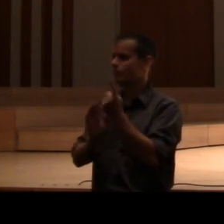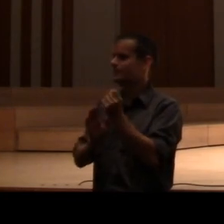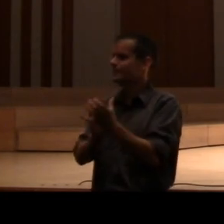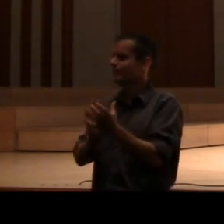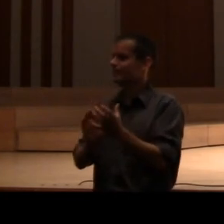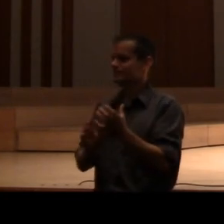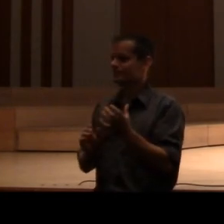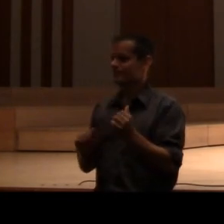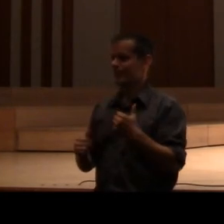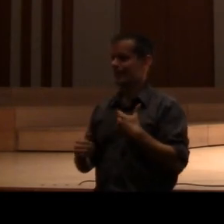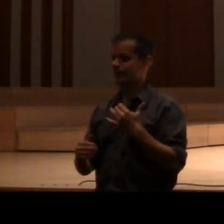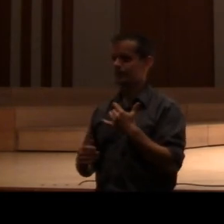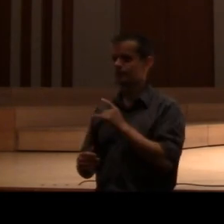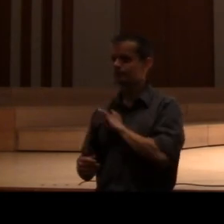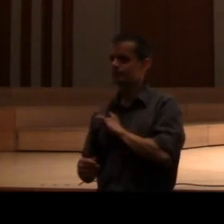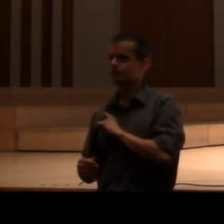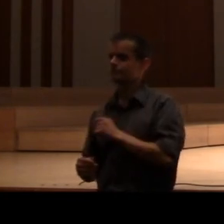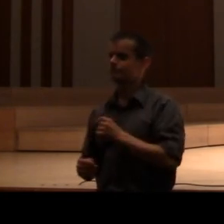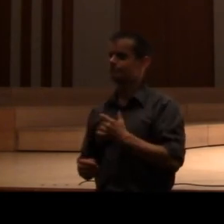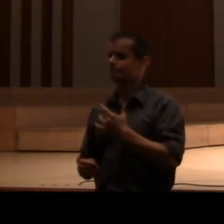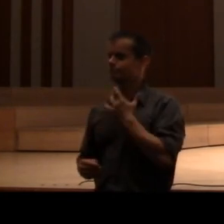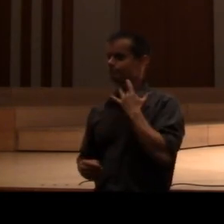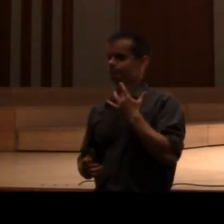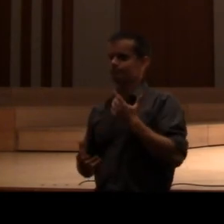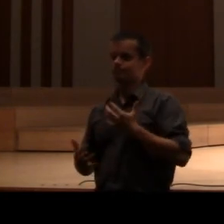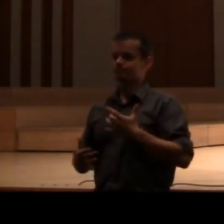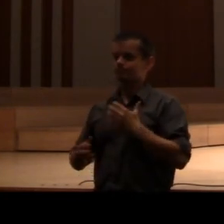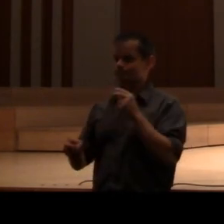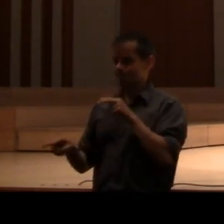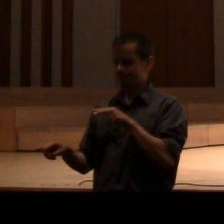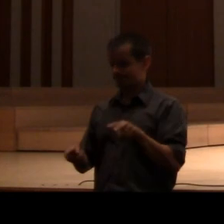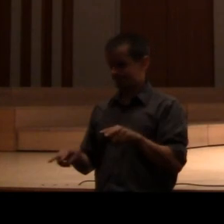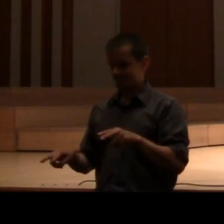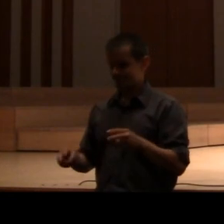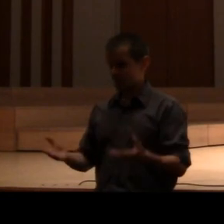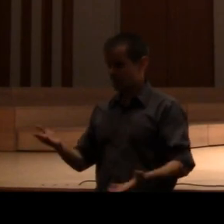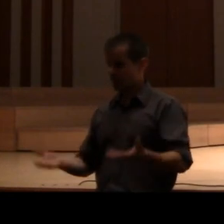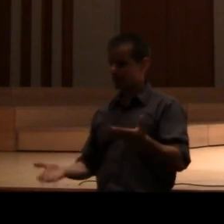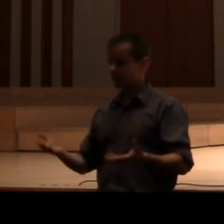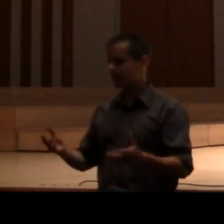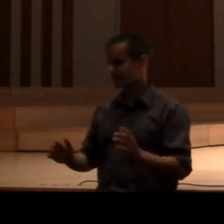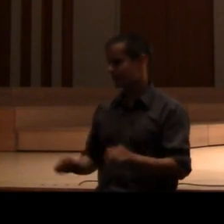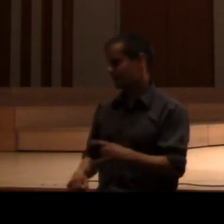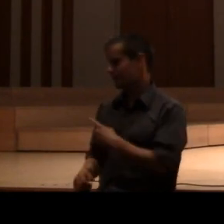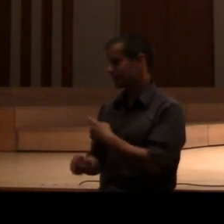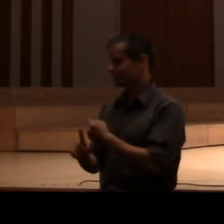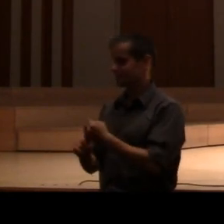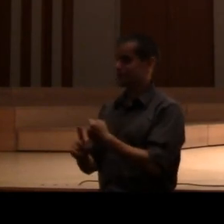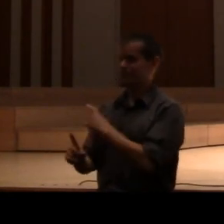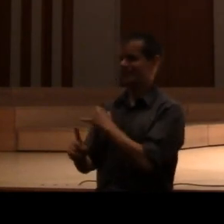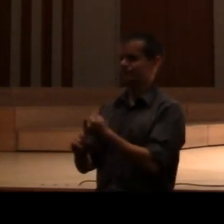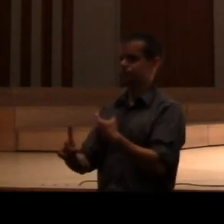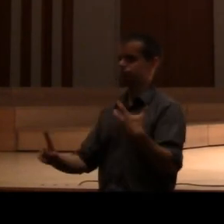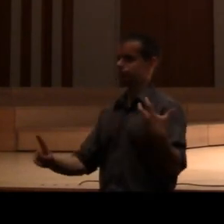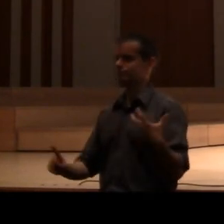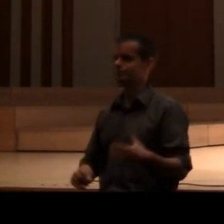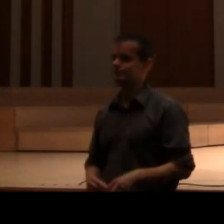little racing pulse and the looking back and forth and kind of weighing your options. So